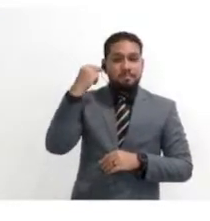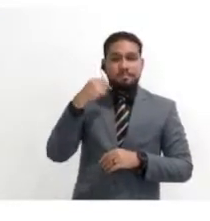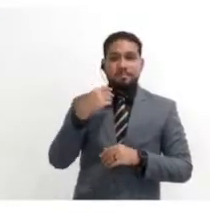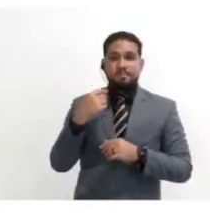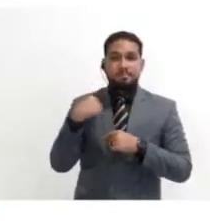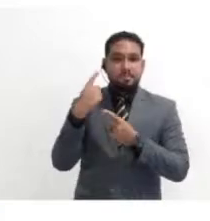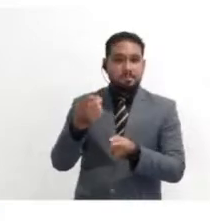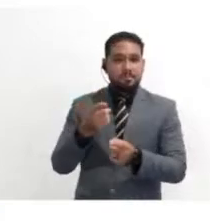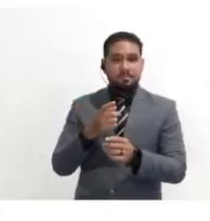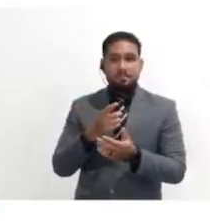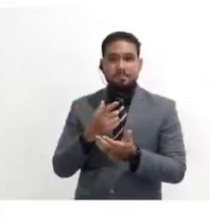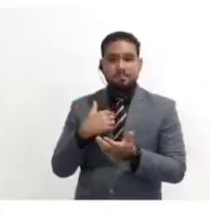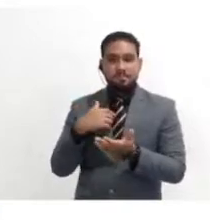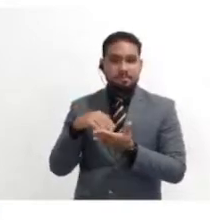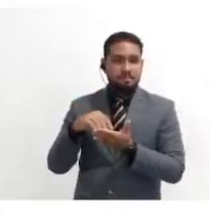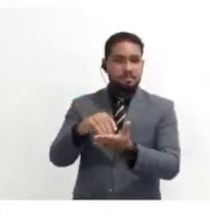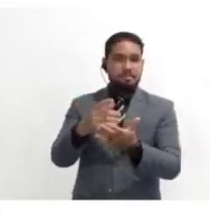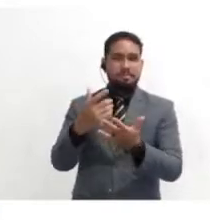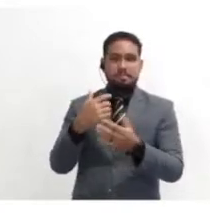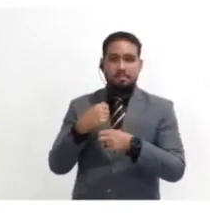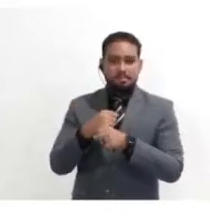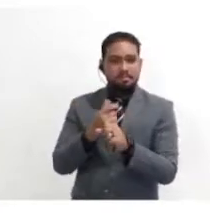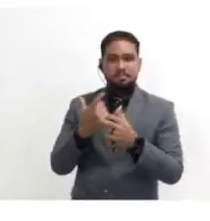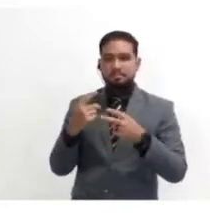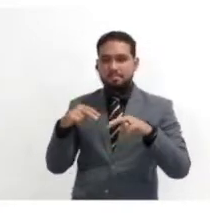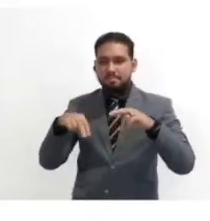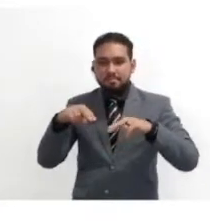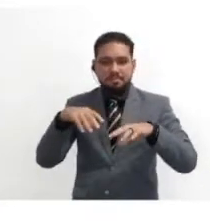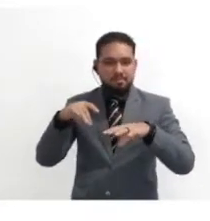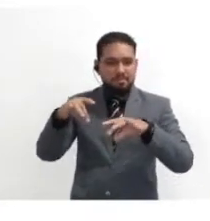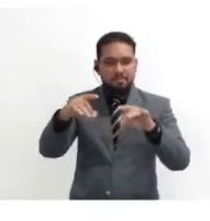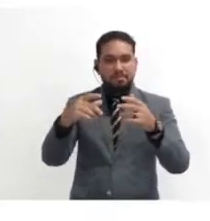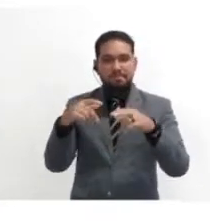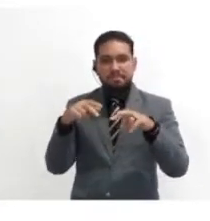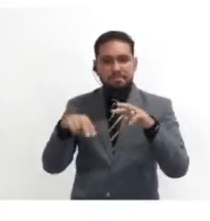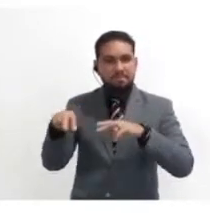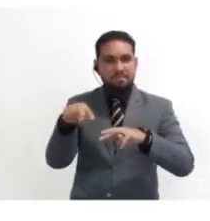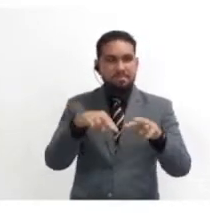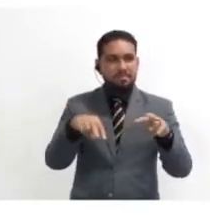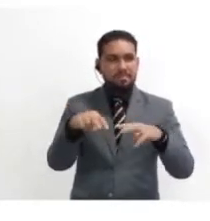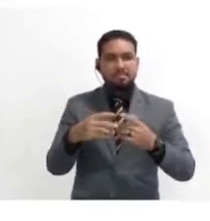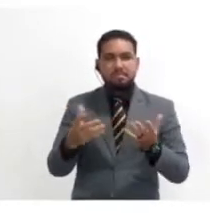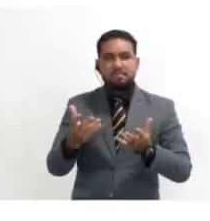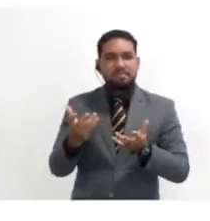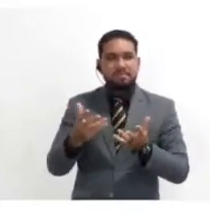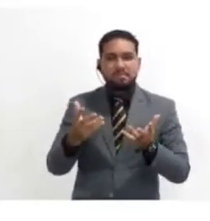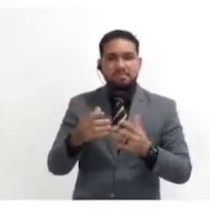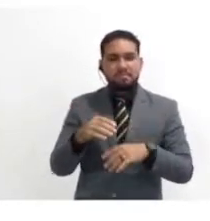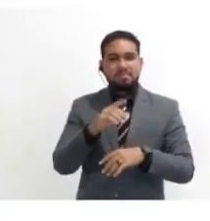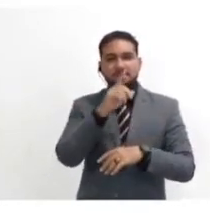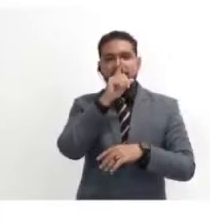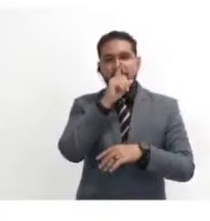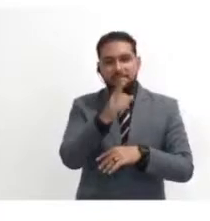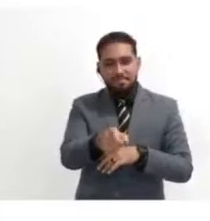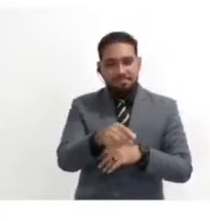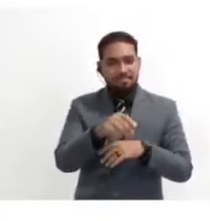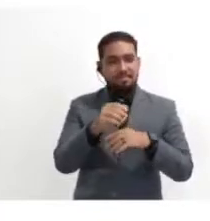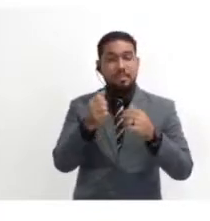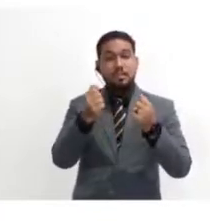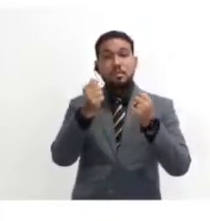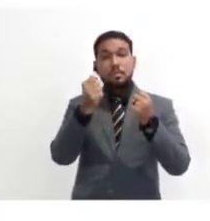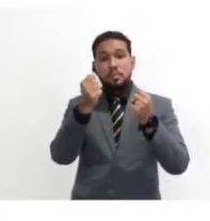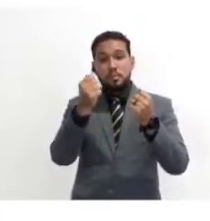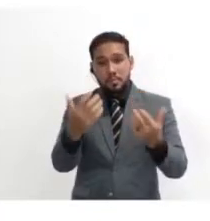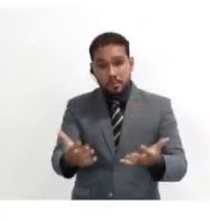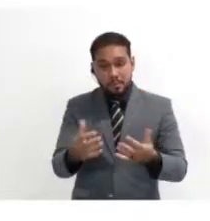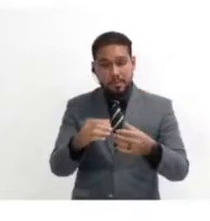see the numbers and the density increase in interconnects at the packaging level. So when I